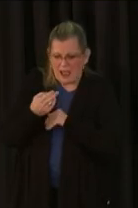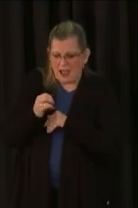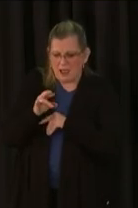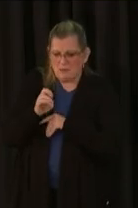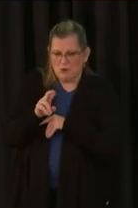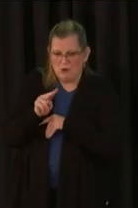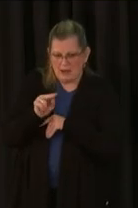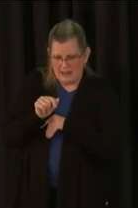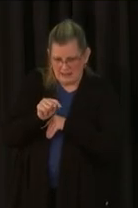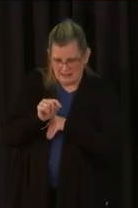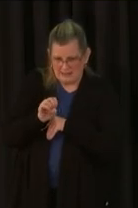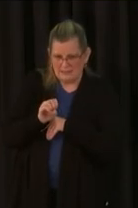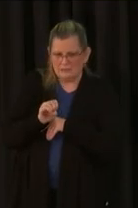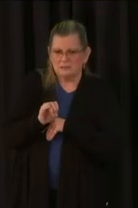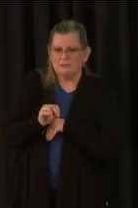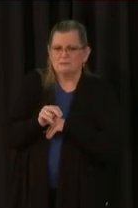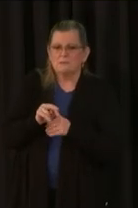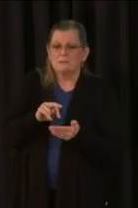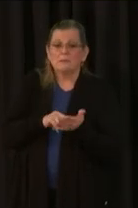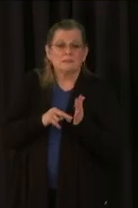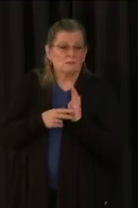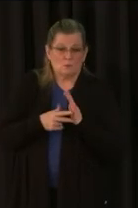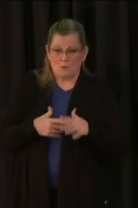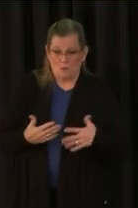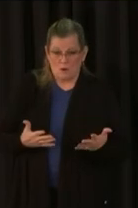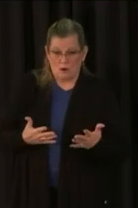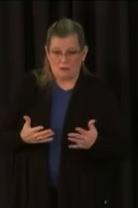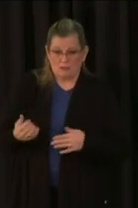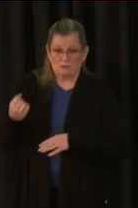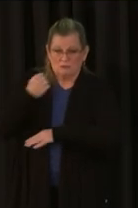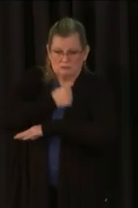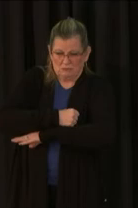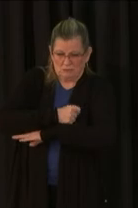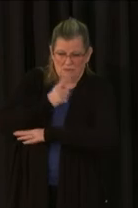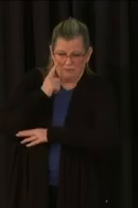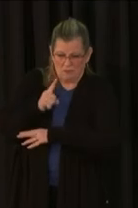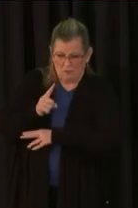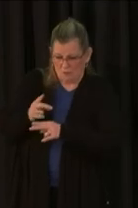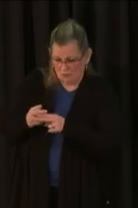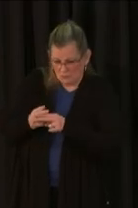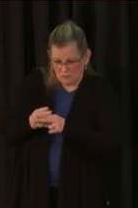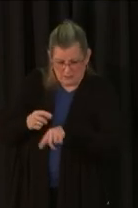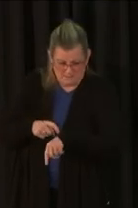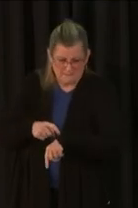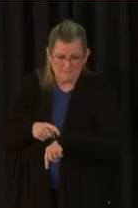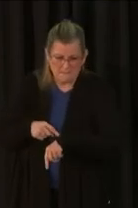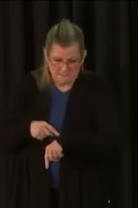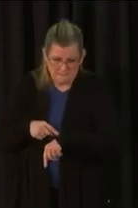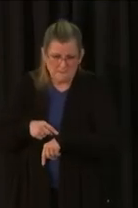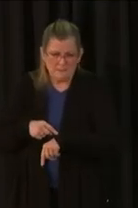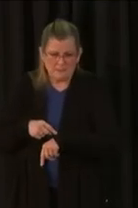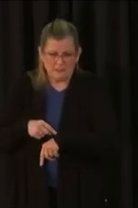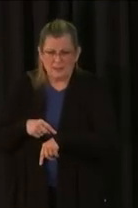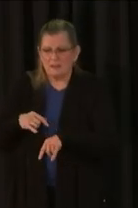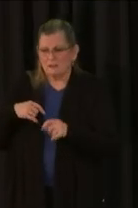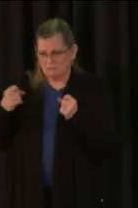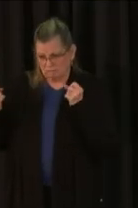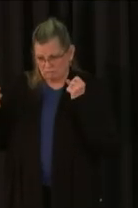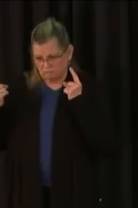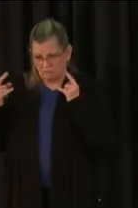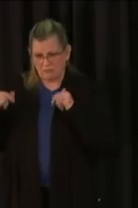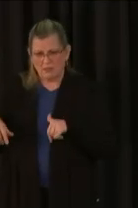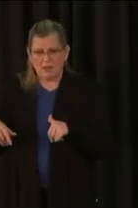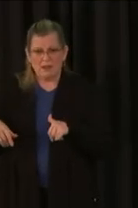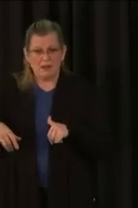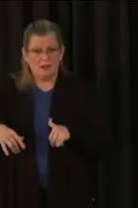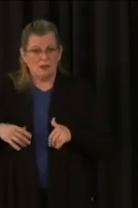the response phase of the pandemic. Caller mentioned we see cases still going up. We see